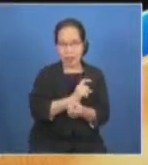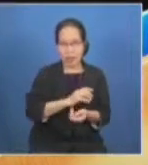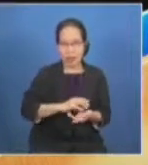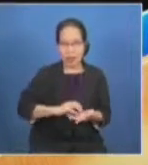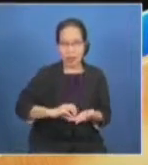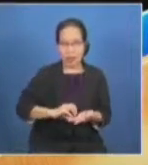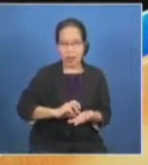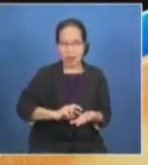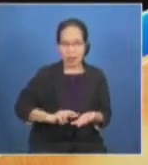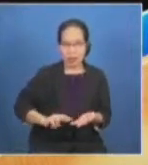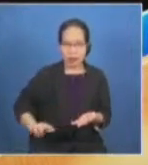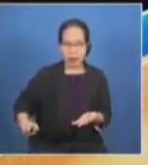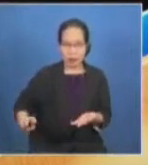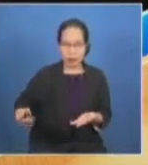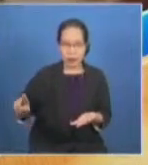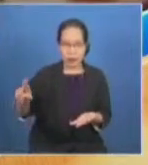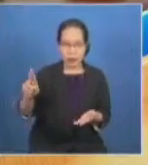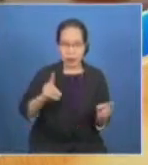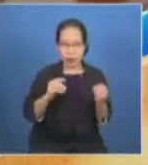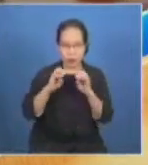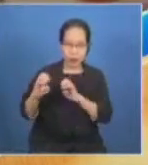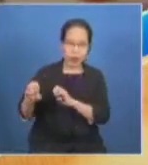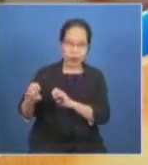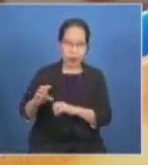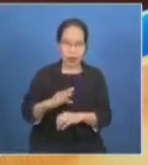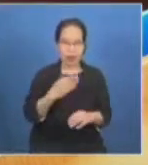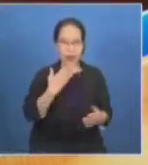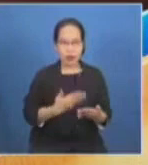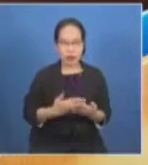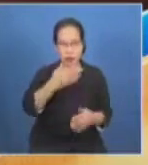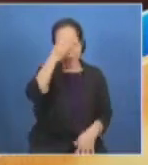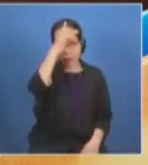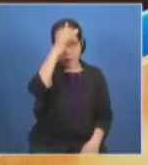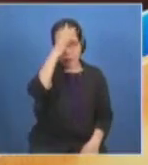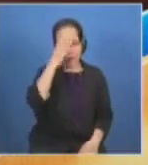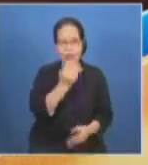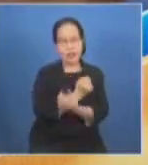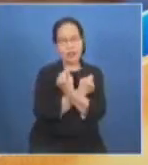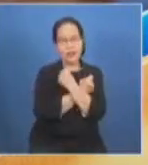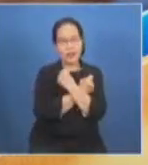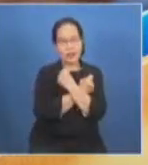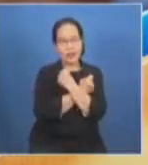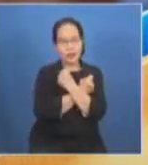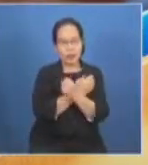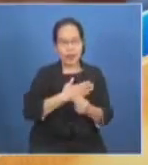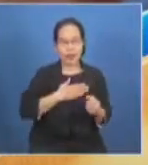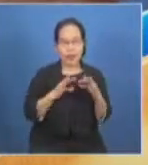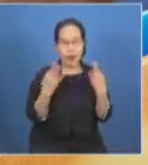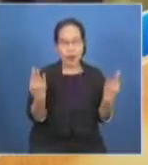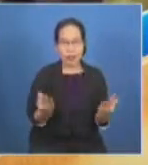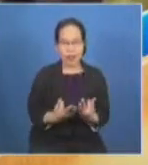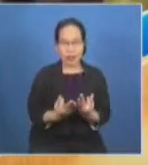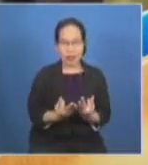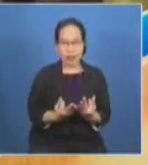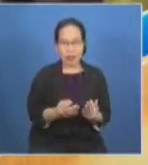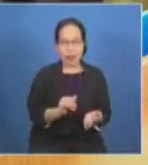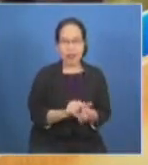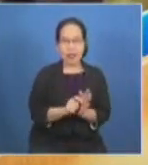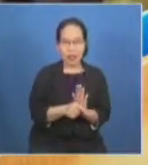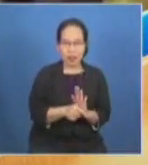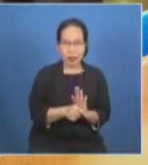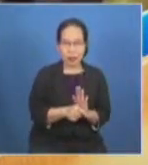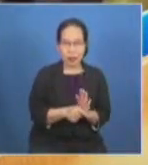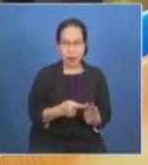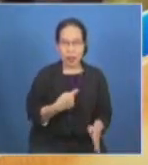his vices, and he further became a good father, loving to my family. That time, my